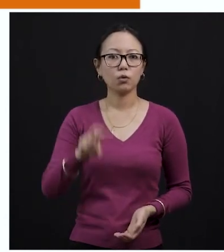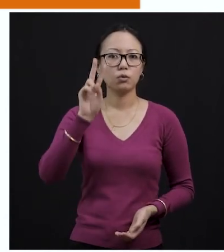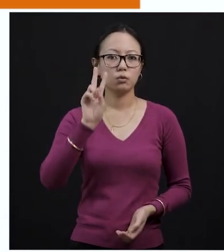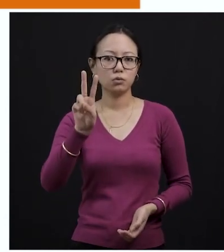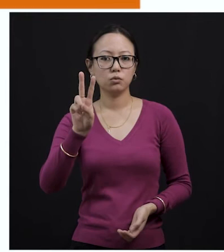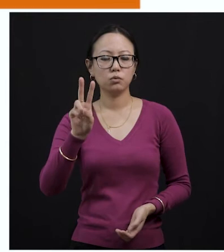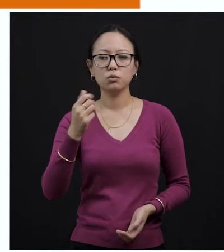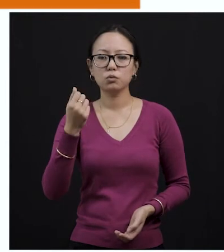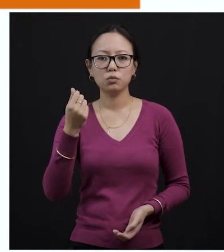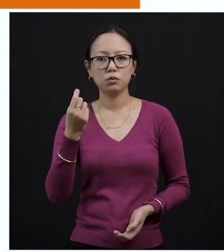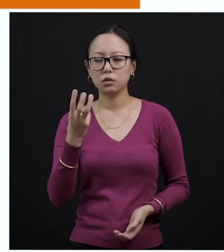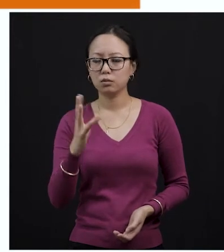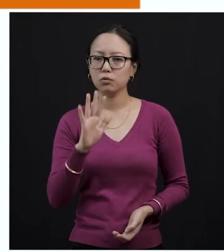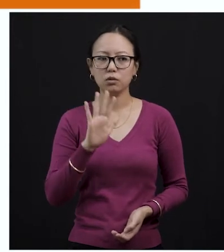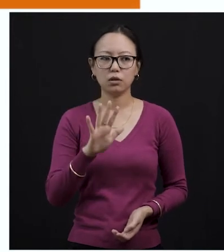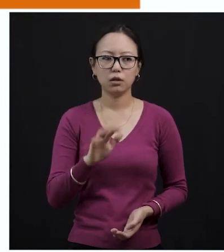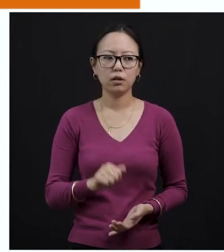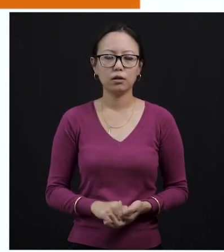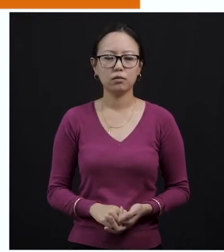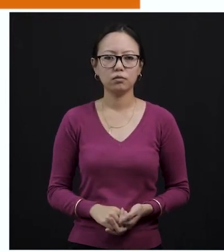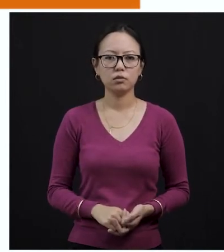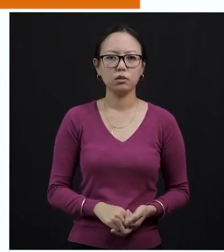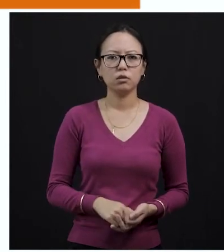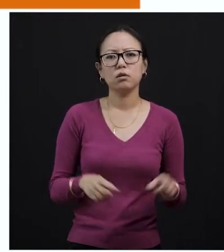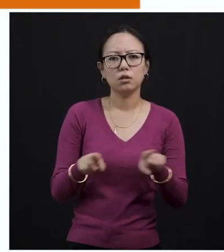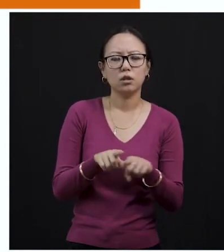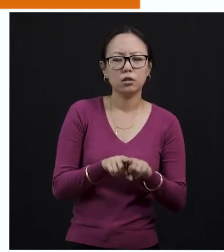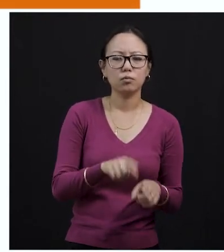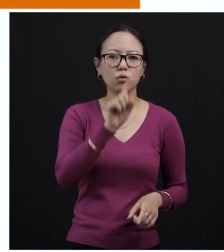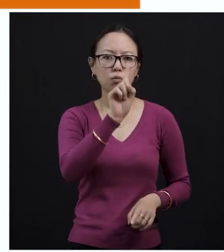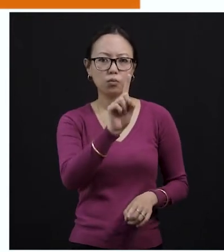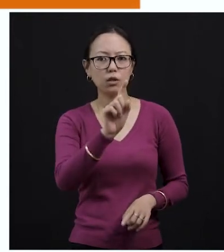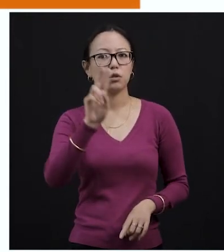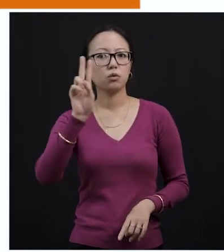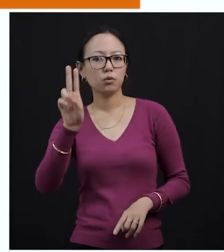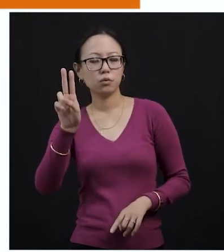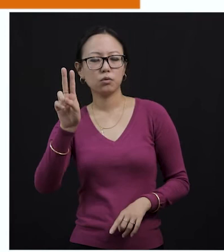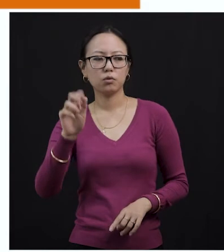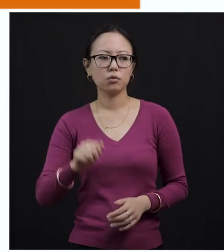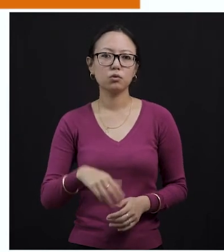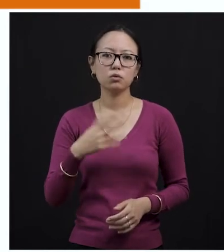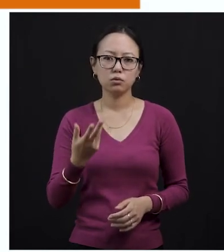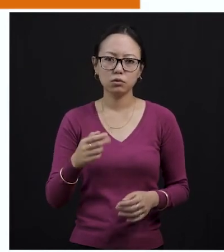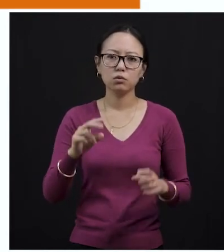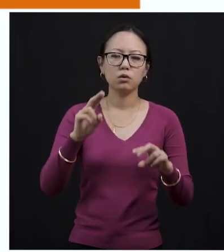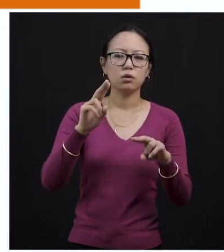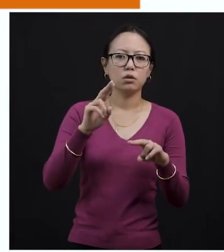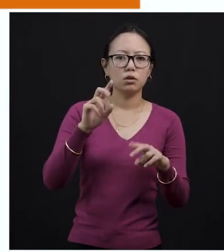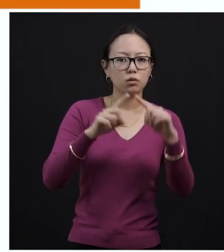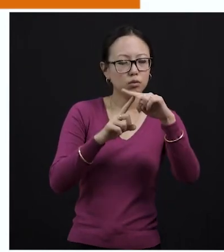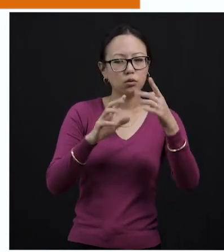means 1 and 2, for example, it forms 12. If you look at 1 and 4, it forms